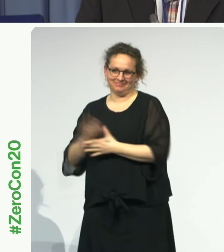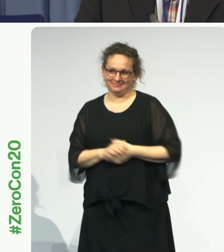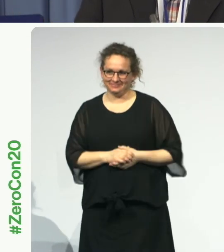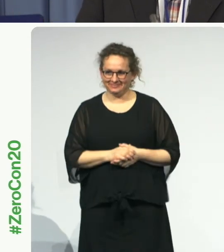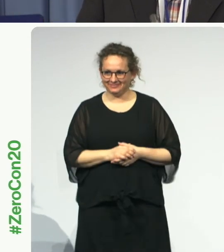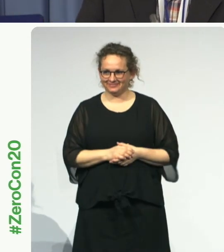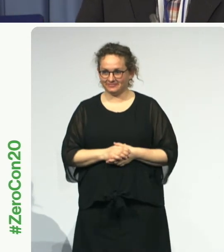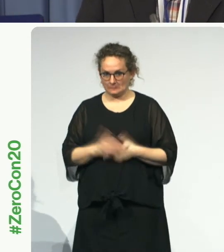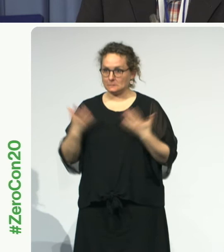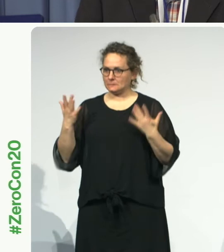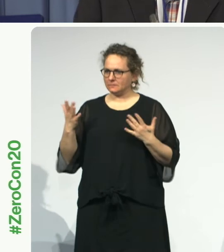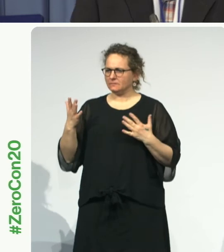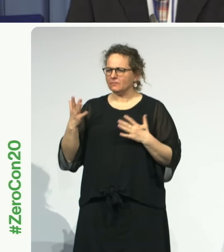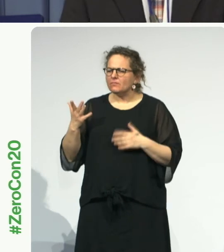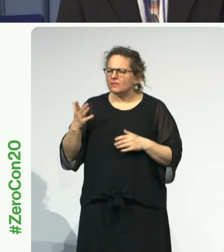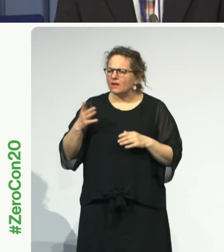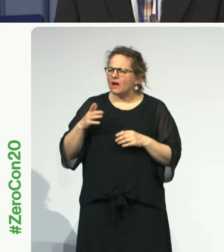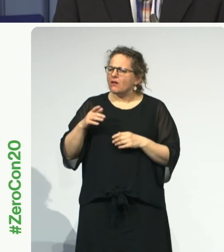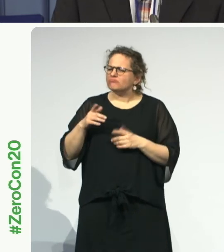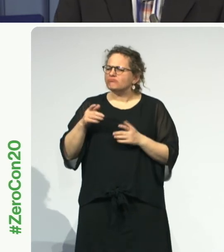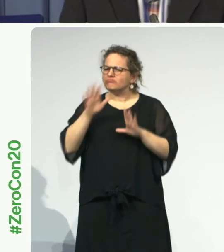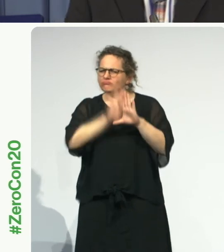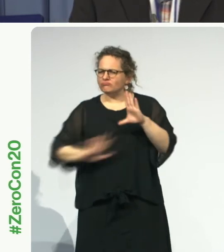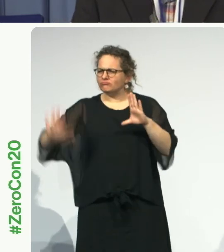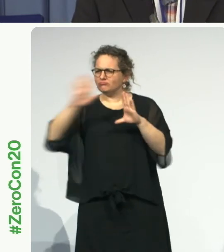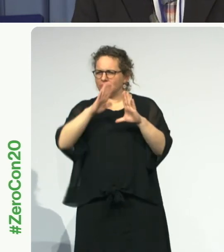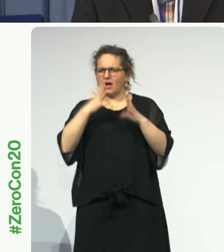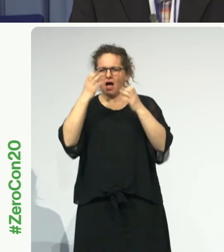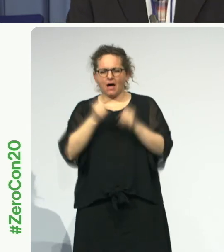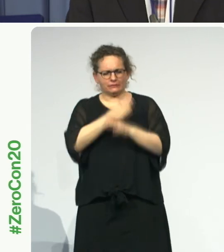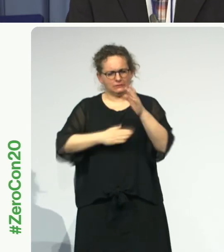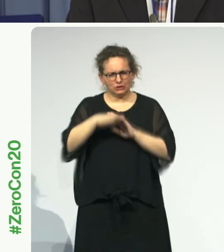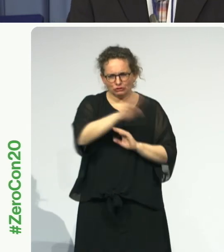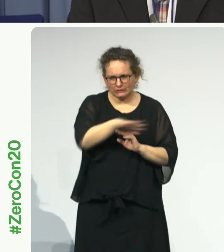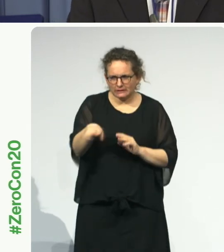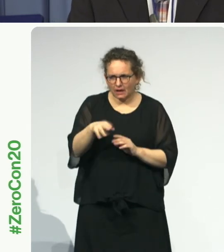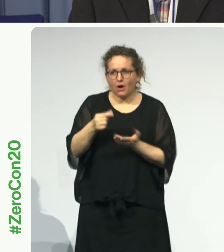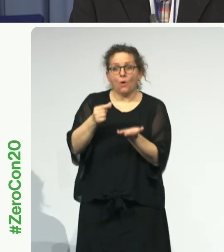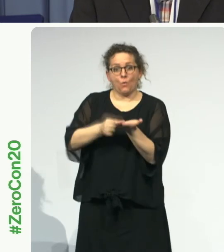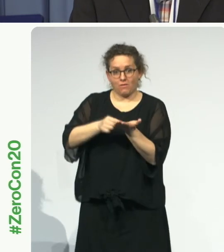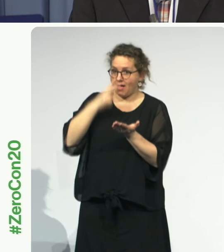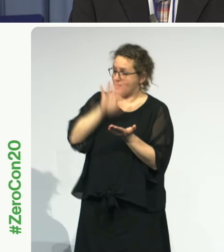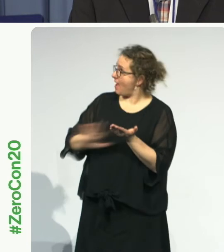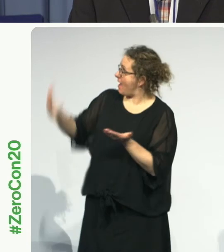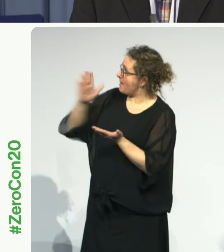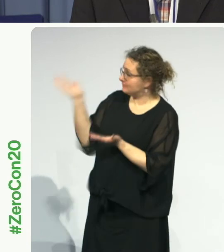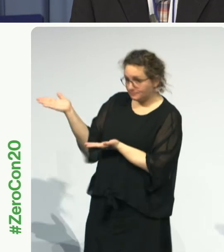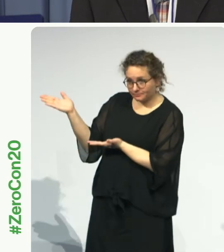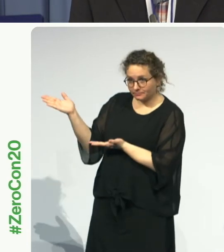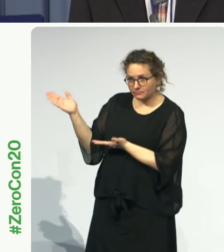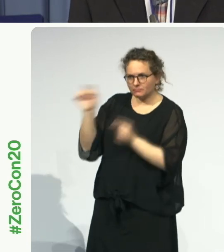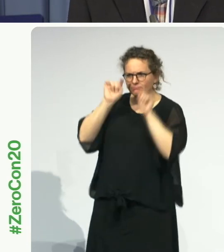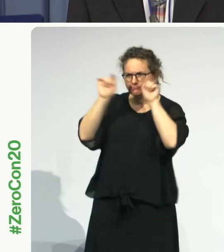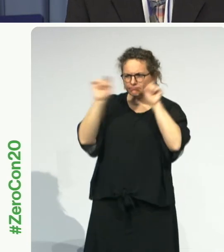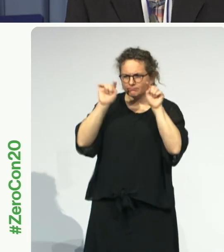As there are very many children with disabilities in Uganda, this map shows the homes of children in the